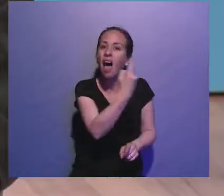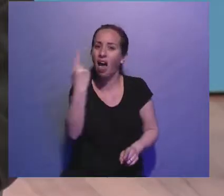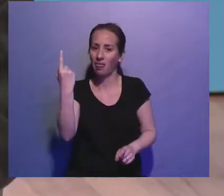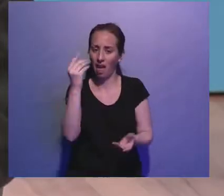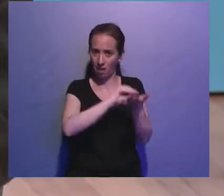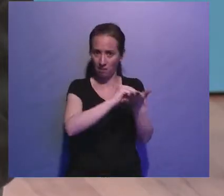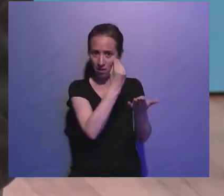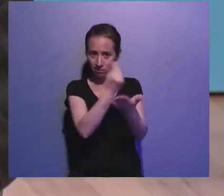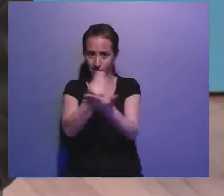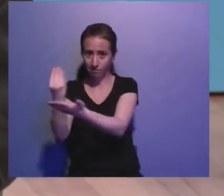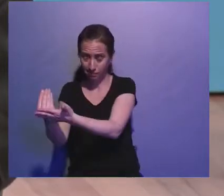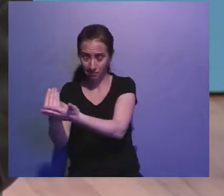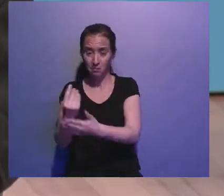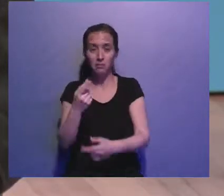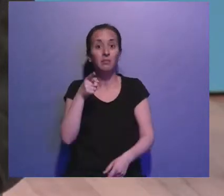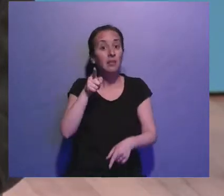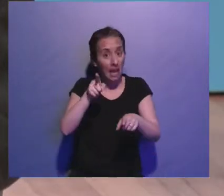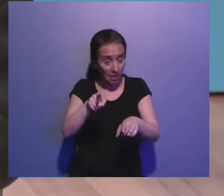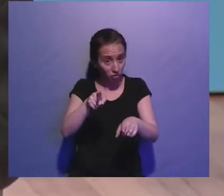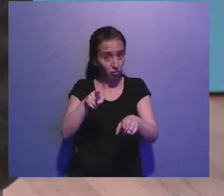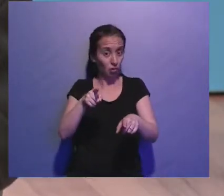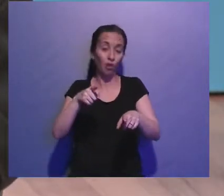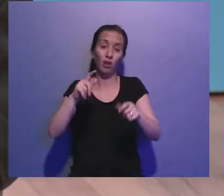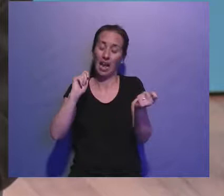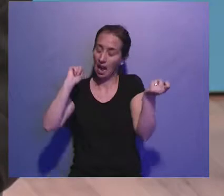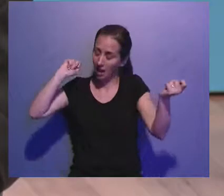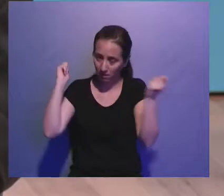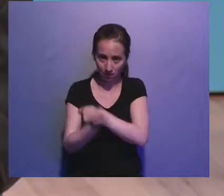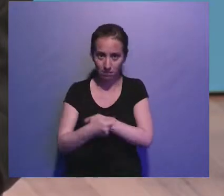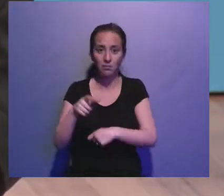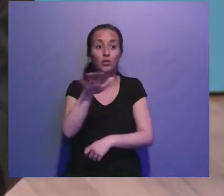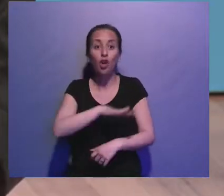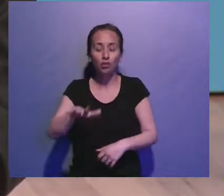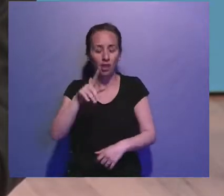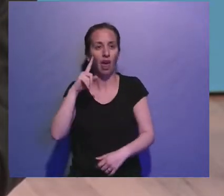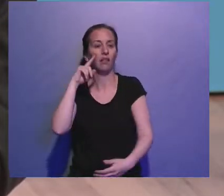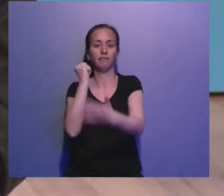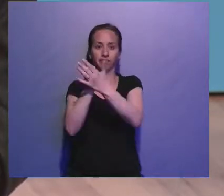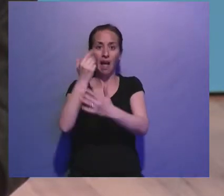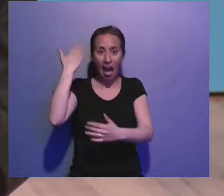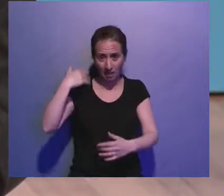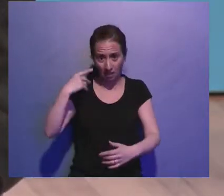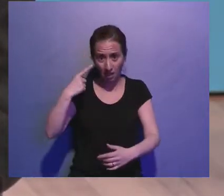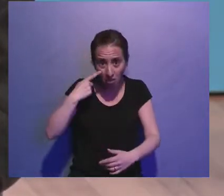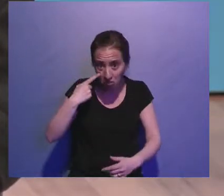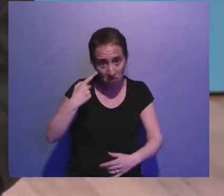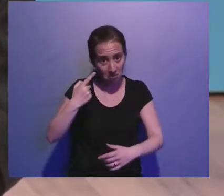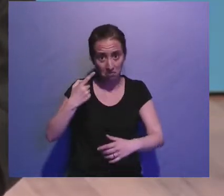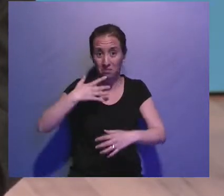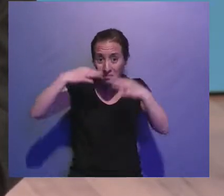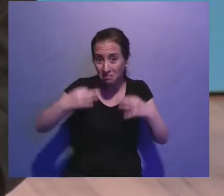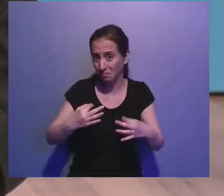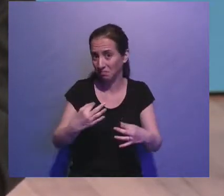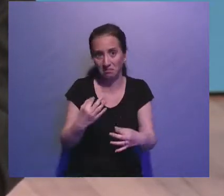of all those officials are published. And this had a great impact on